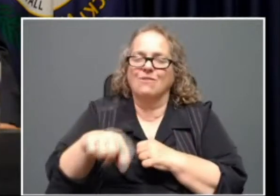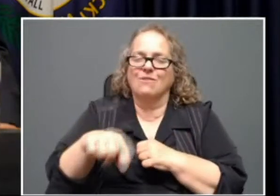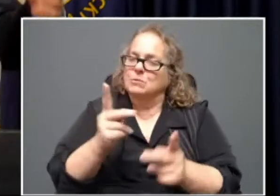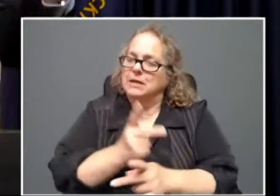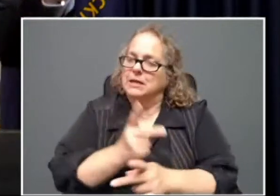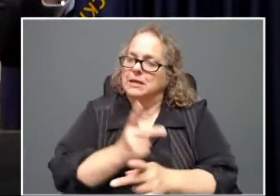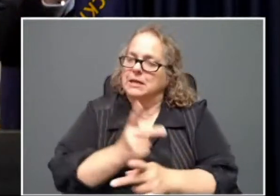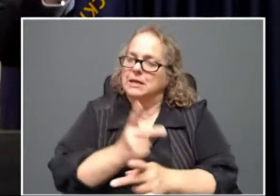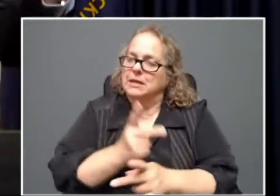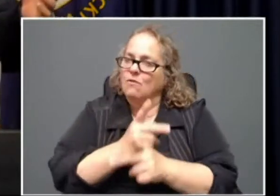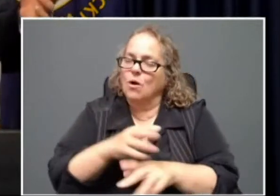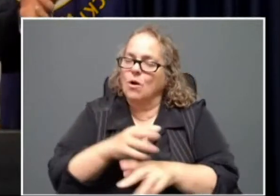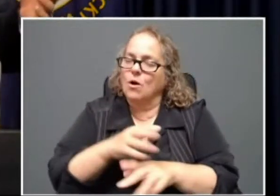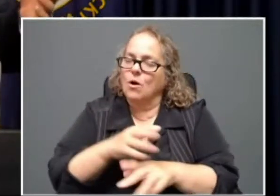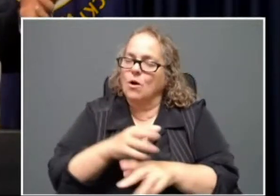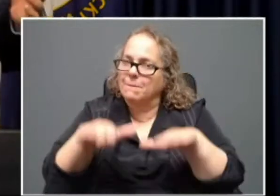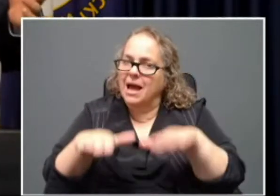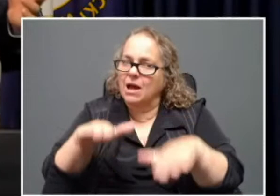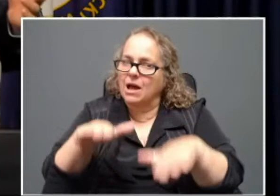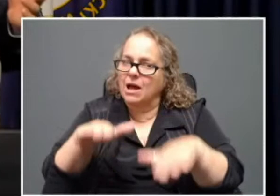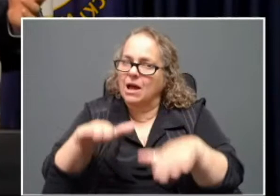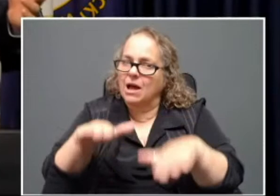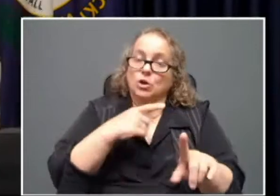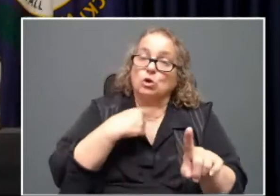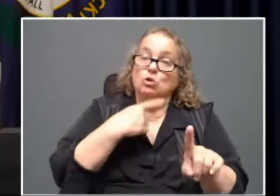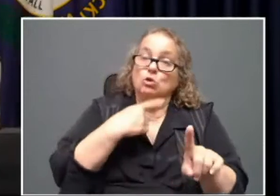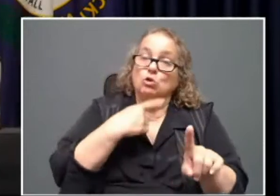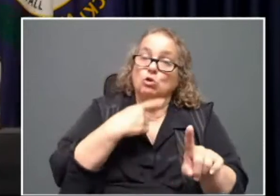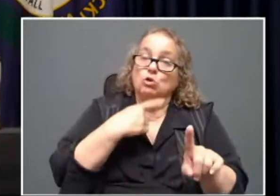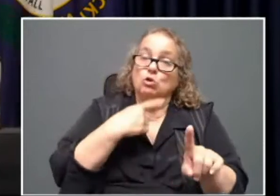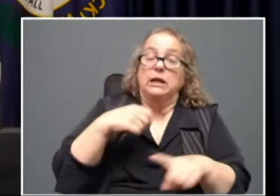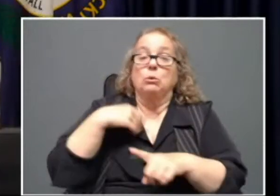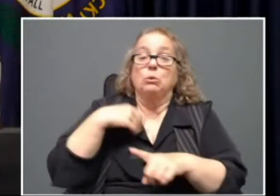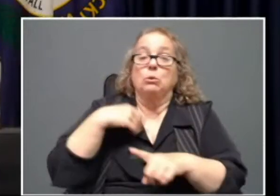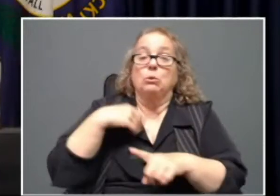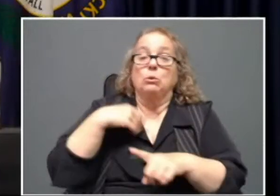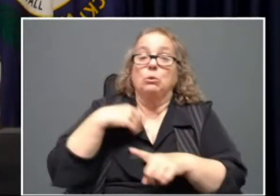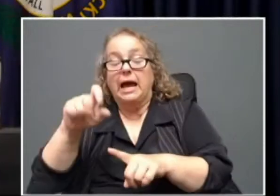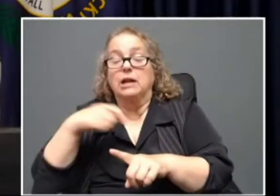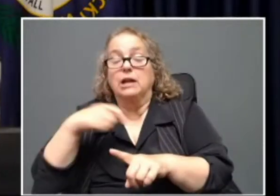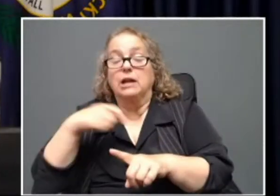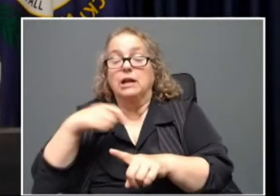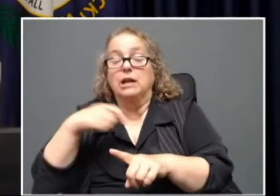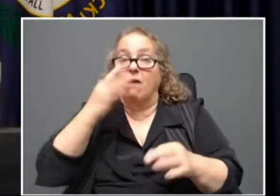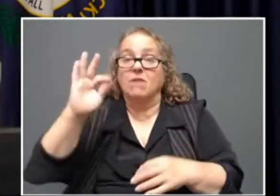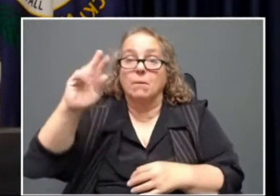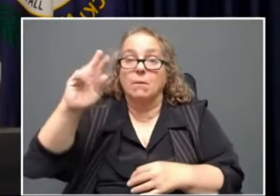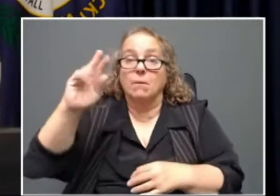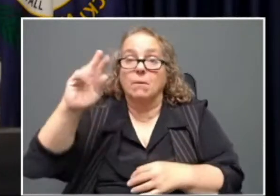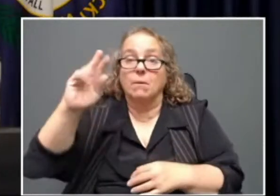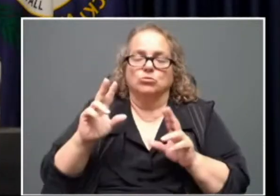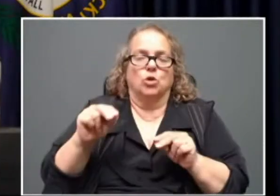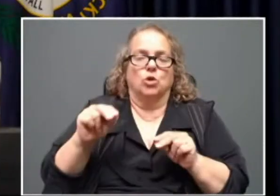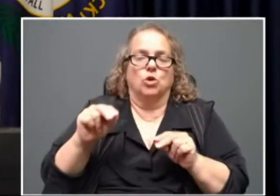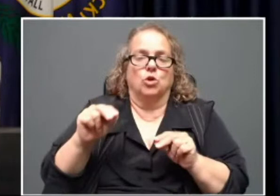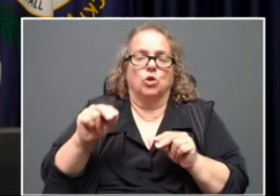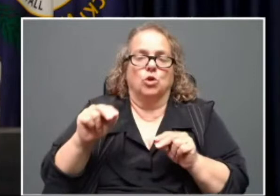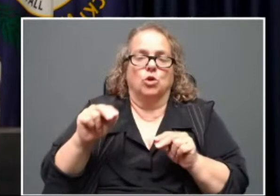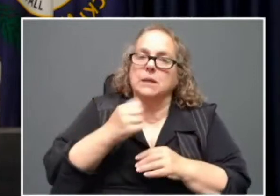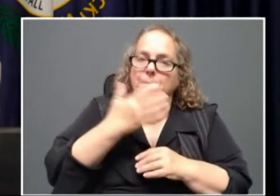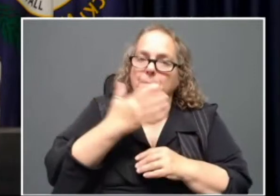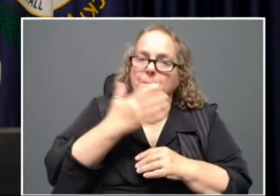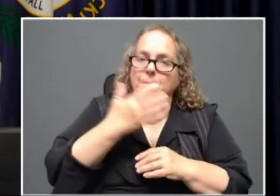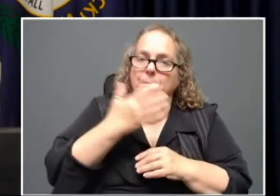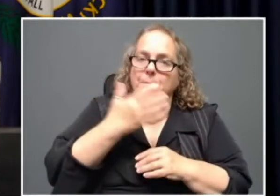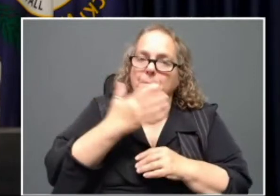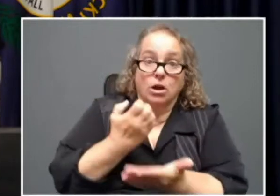we're a red state or a blue state and we're deciding it because of that. We got to look at what's best for our economy to keep it growing as fast as it is,